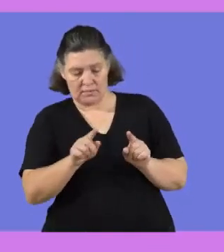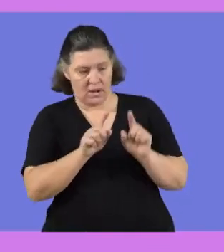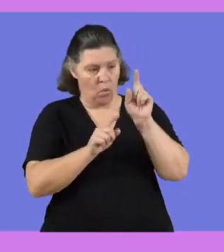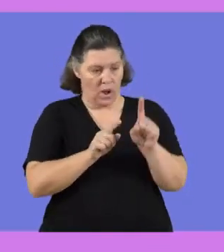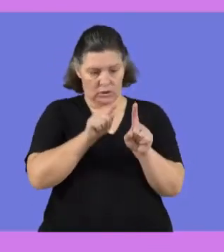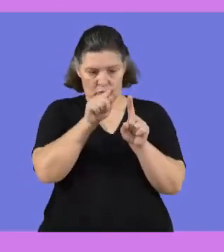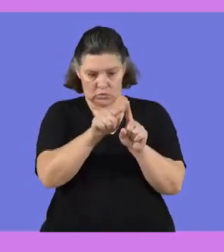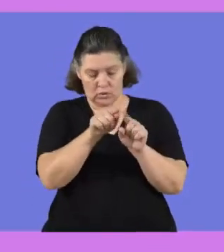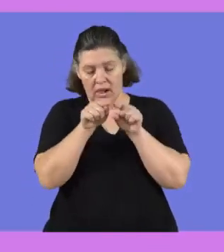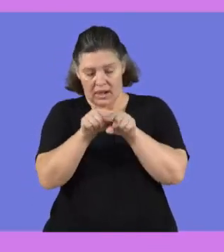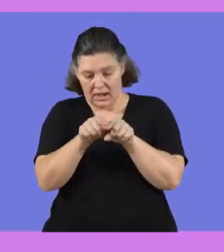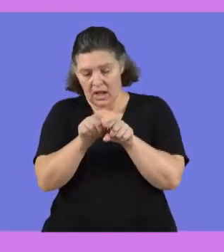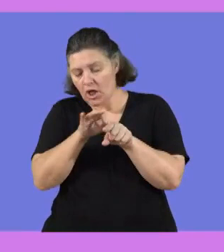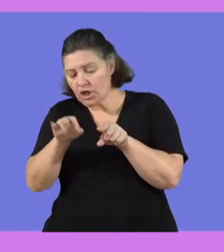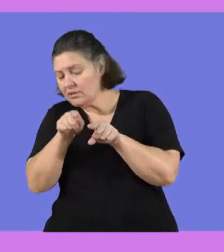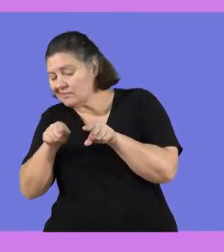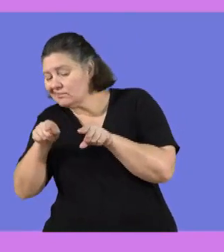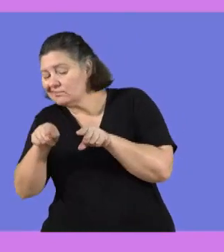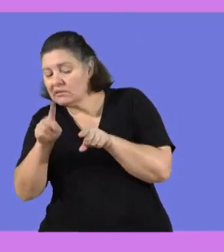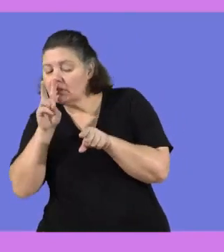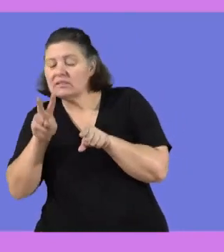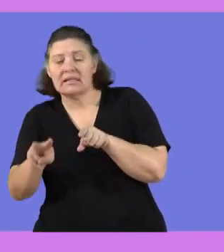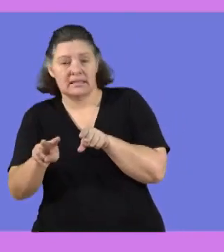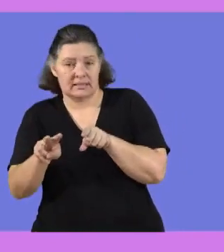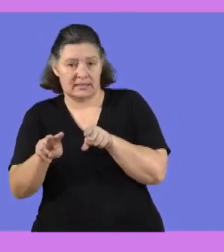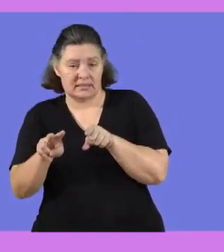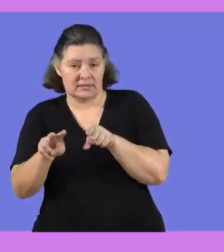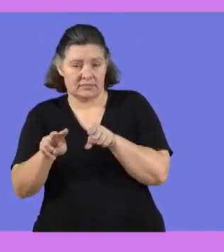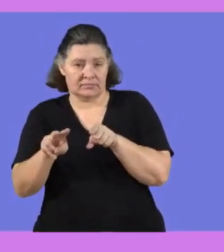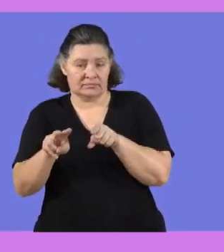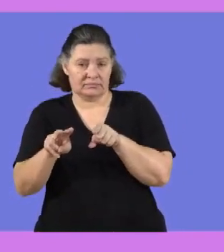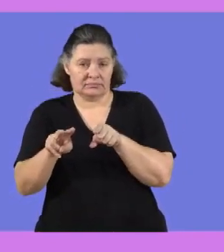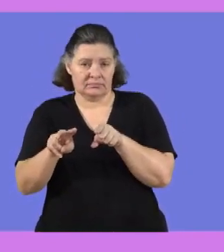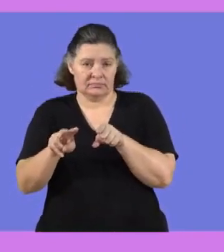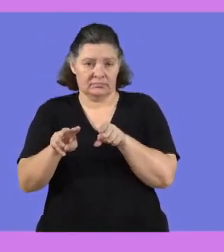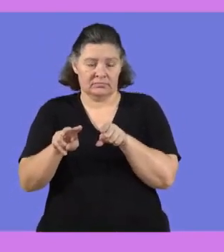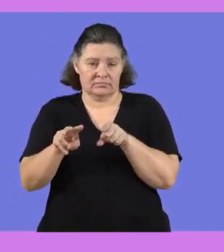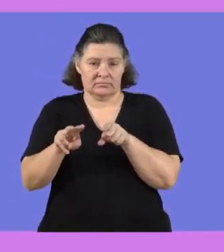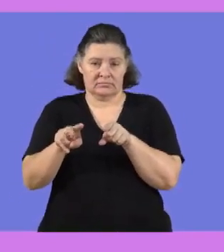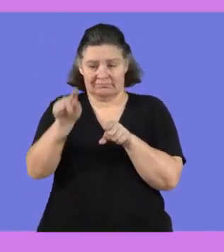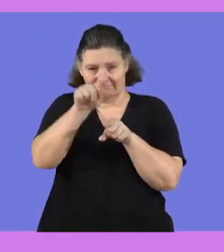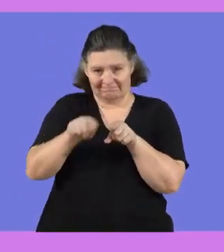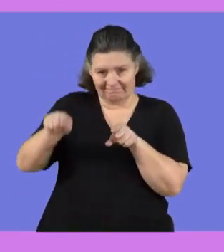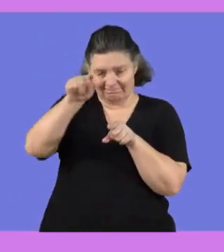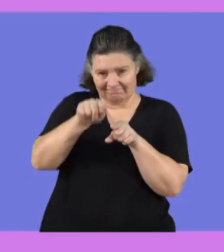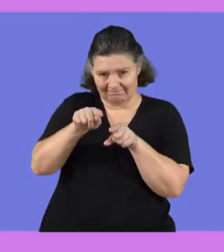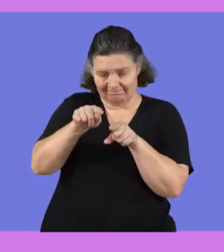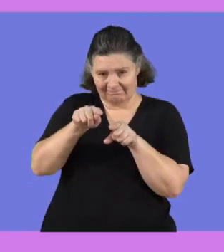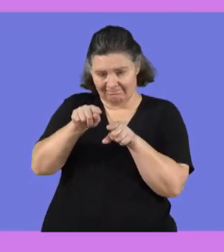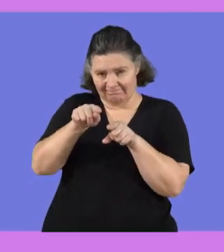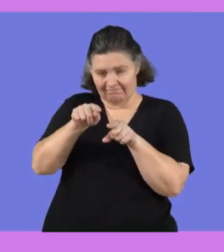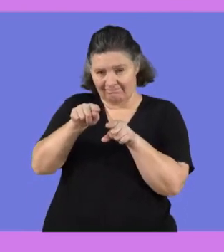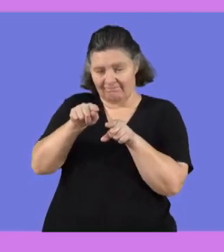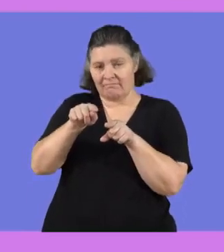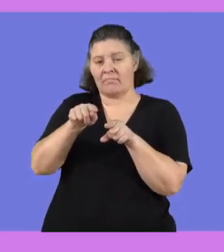need 2 values after a comma. Therefore, it means because we need 2 values after a comma, we will be guided by the